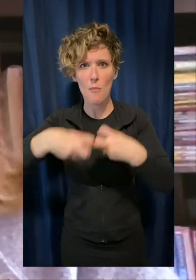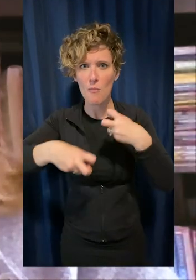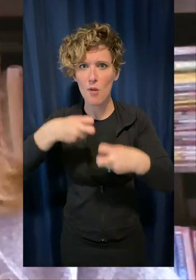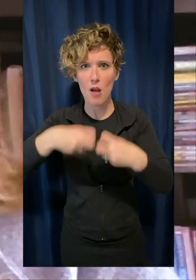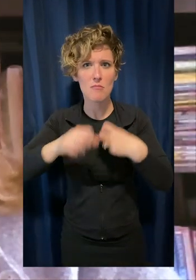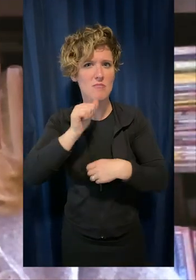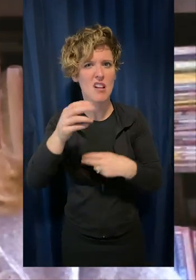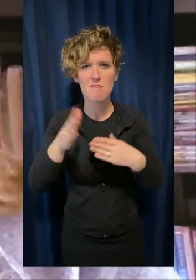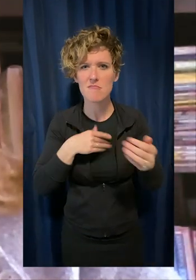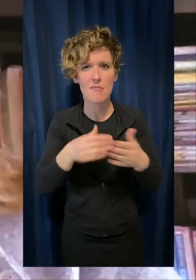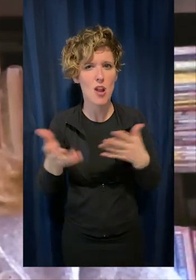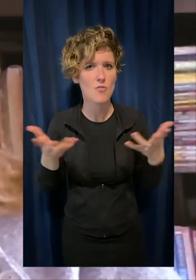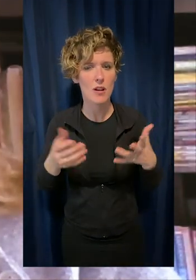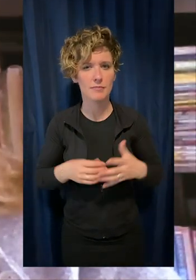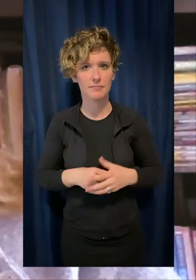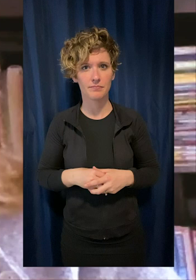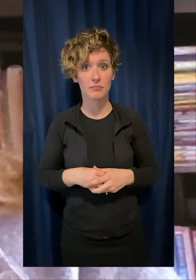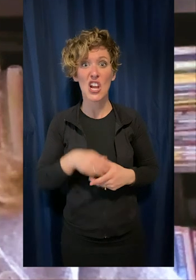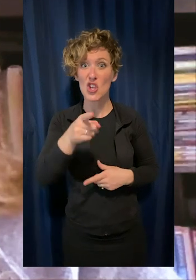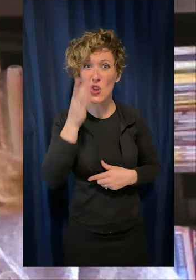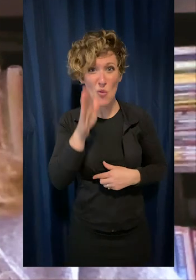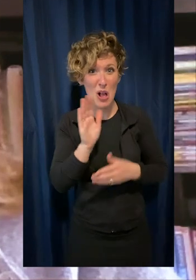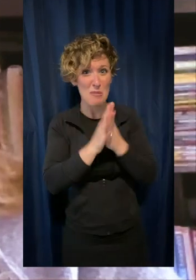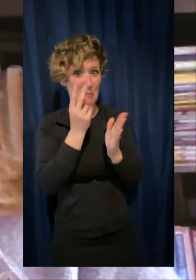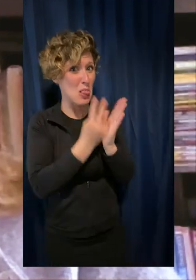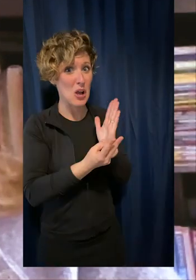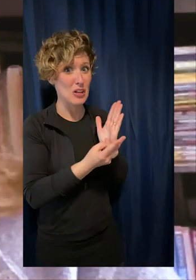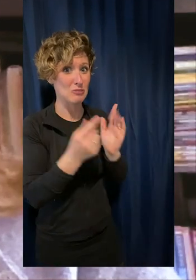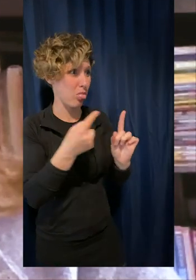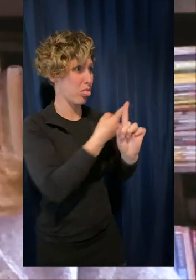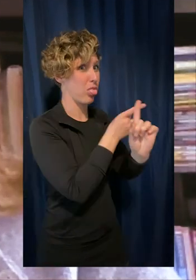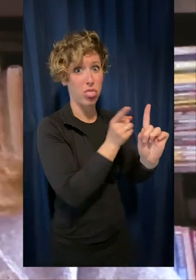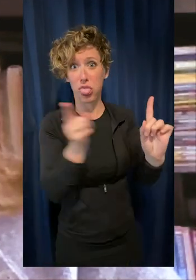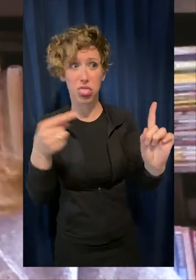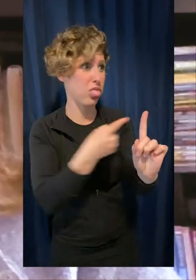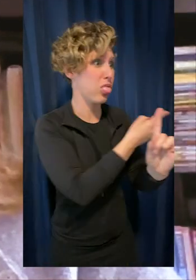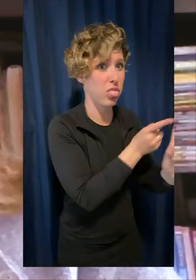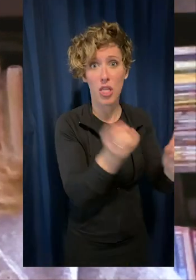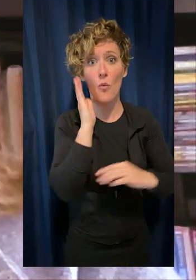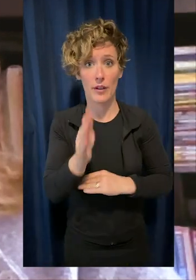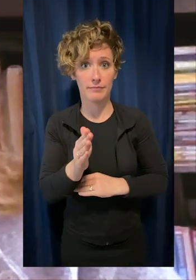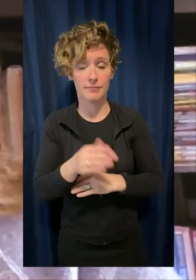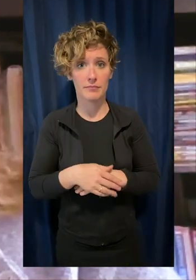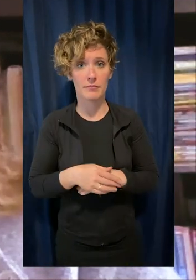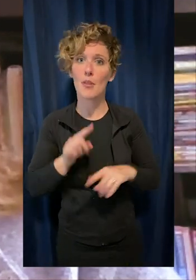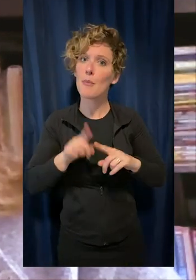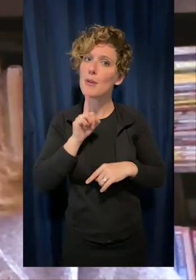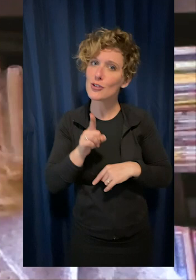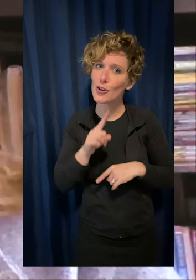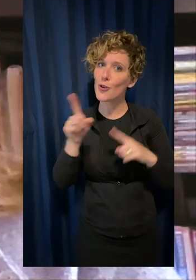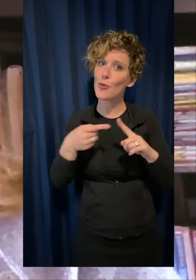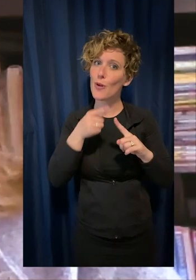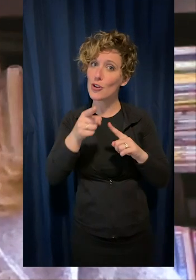already know. You'll get mixed up with many strange birds as you go. So be sure when you step, step with great care